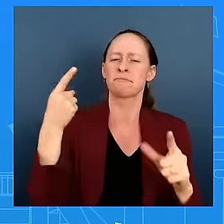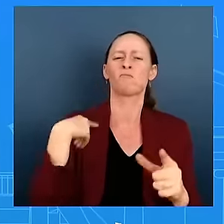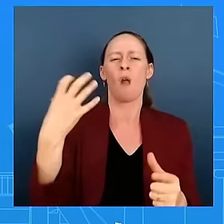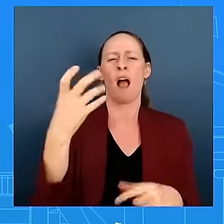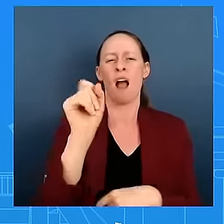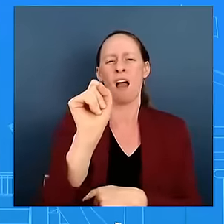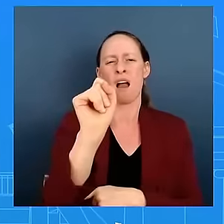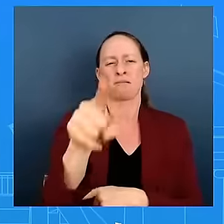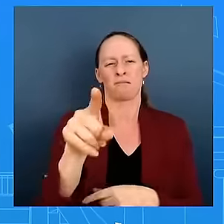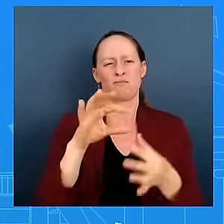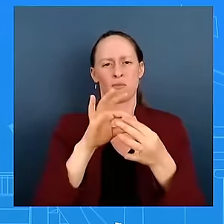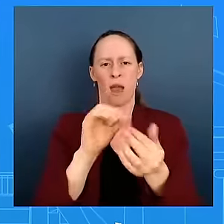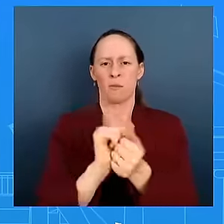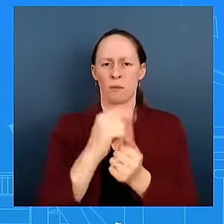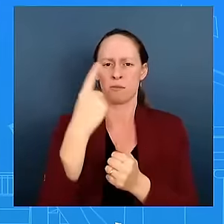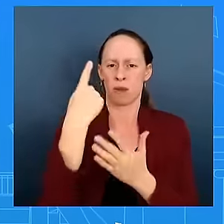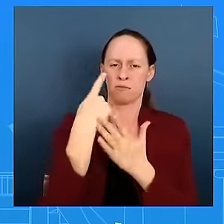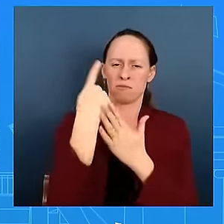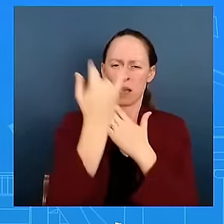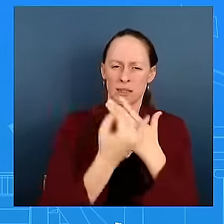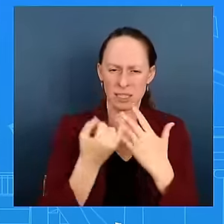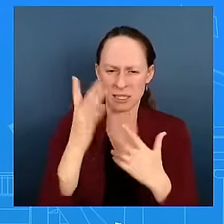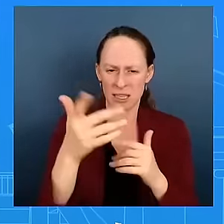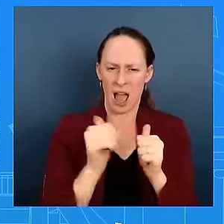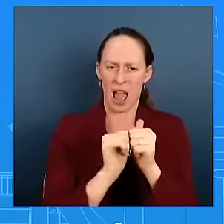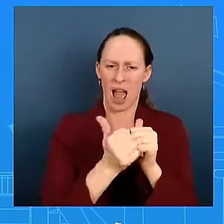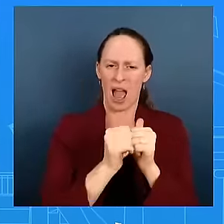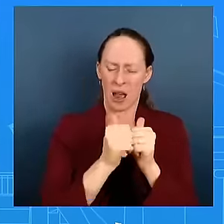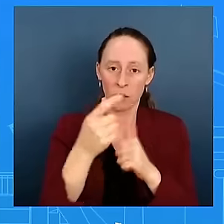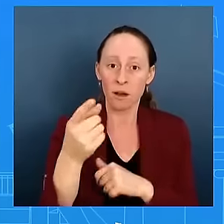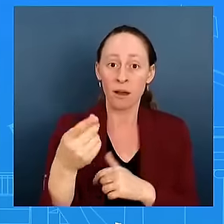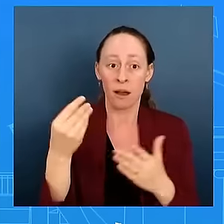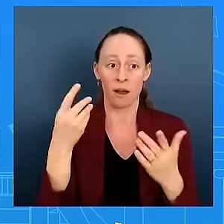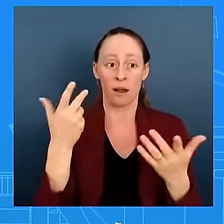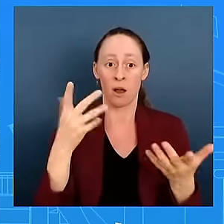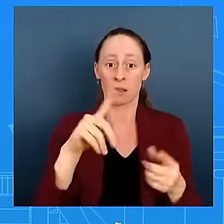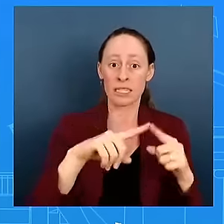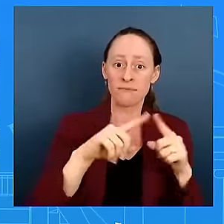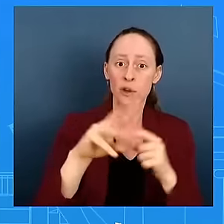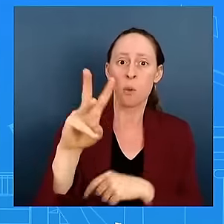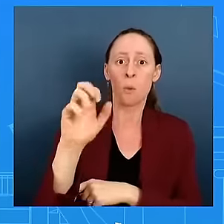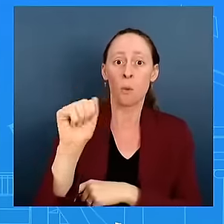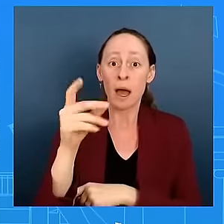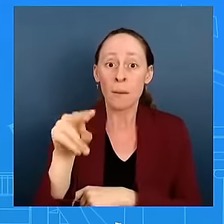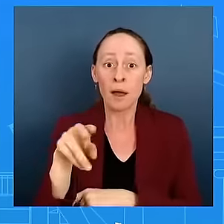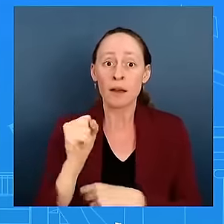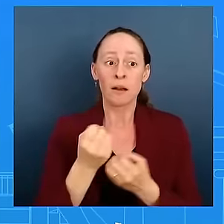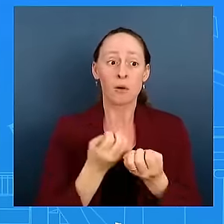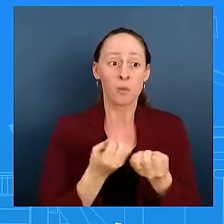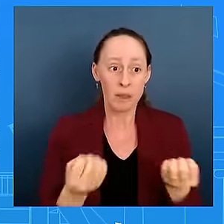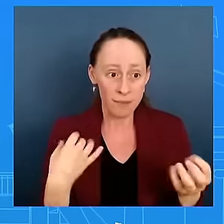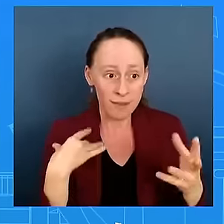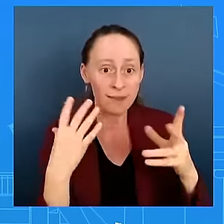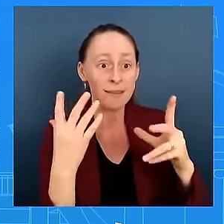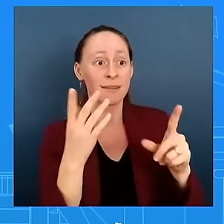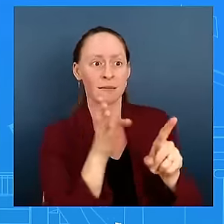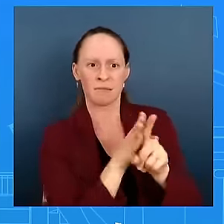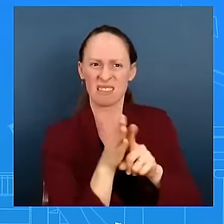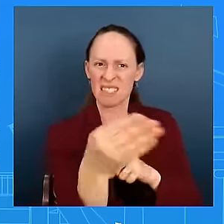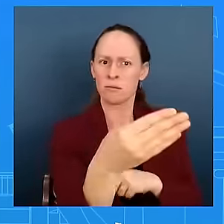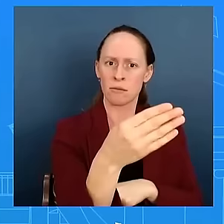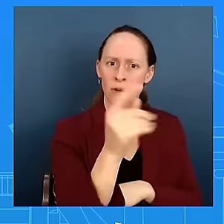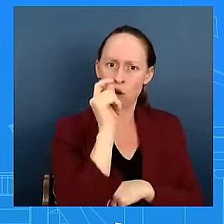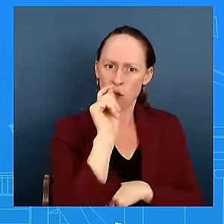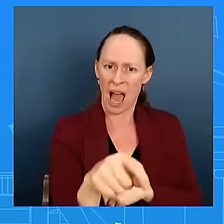going to Ukraine through the distribution center that I think there's a center that'll be set up in Wiesbaden under